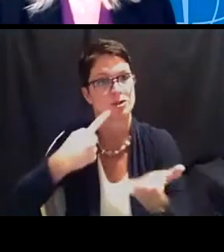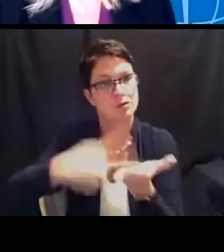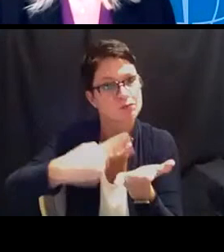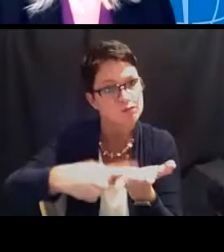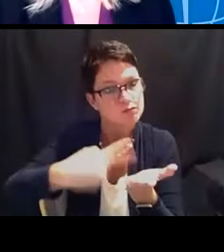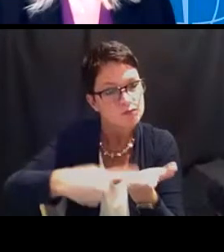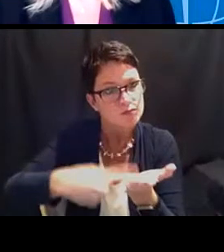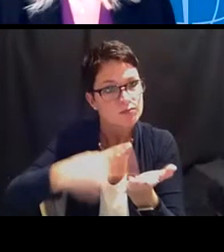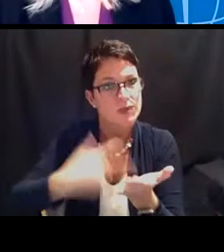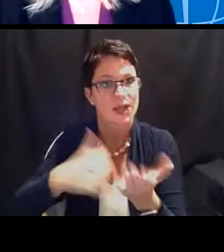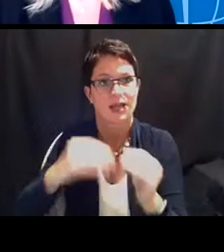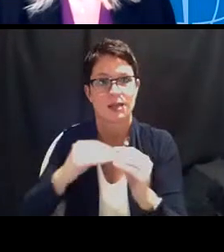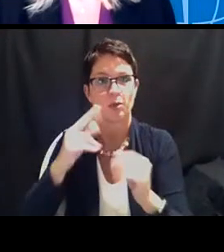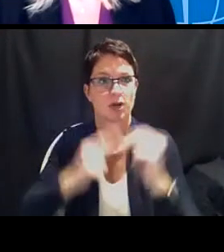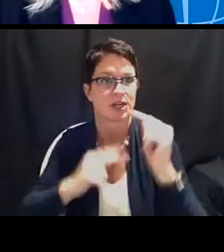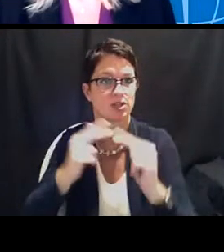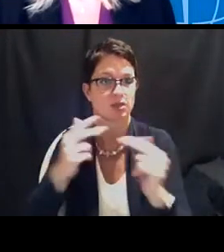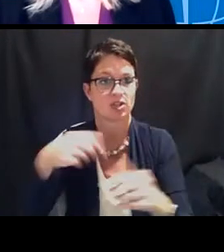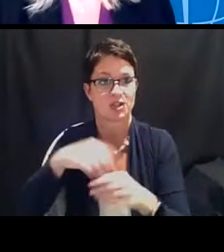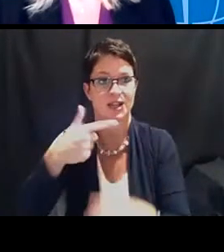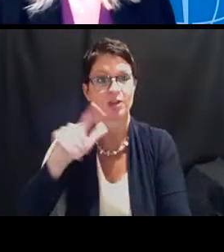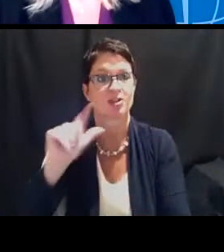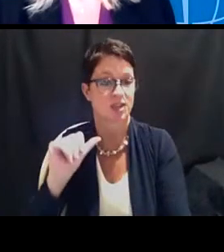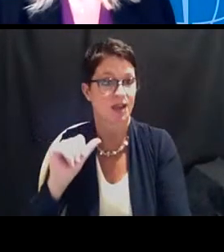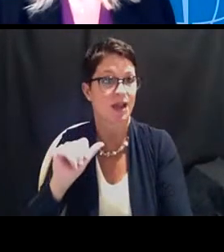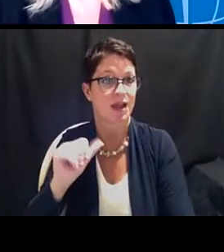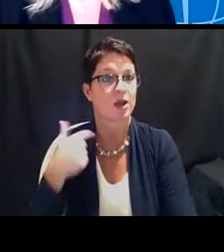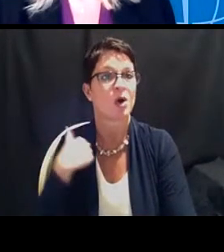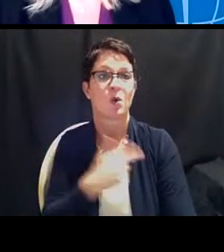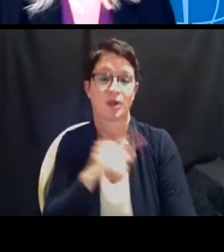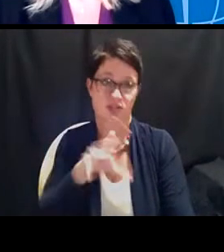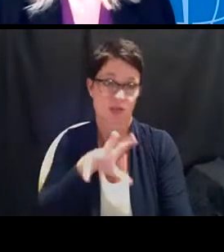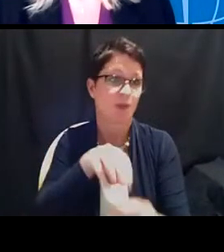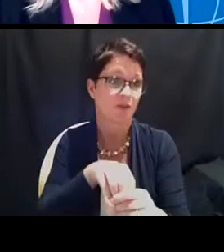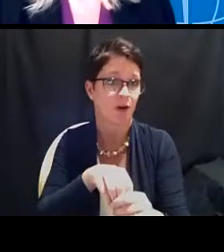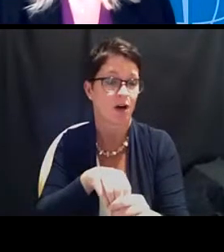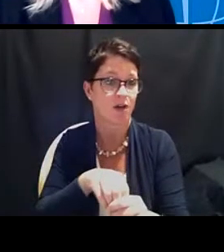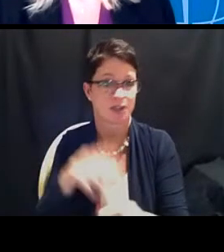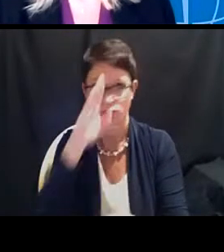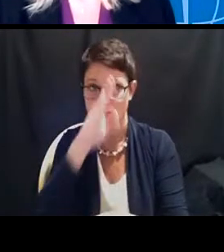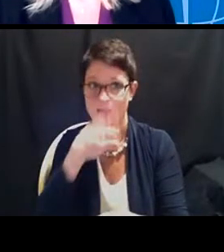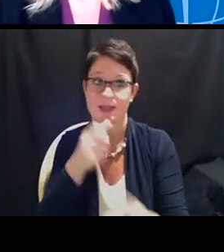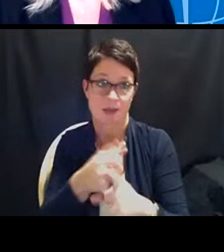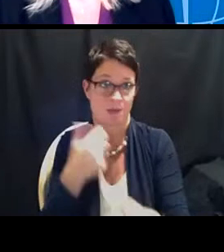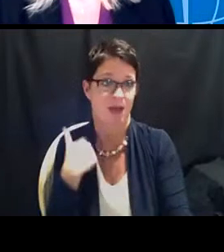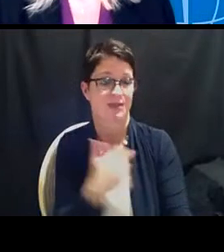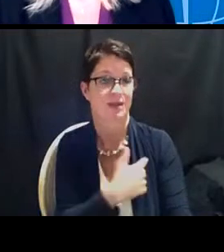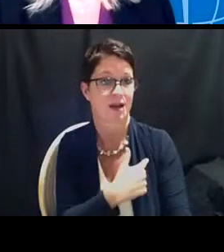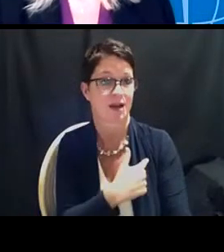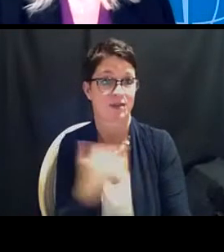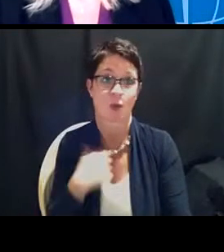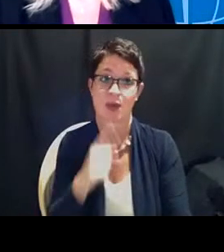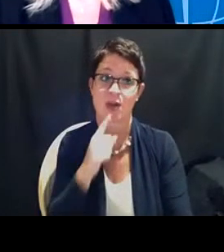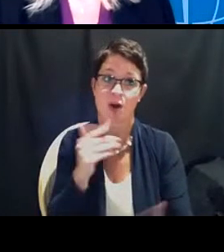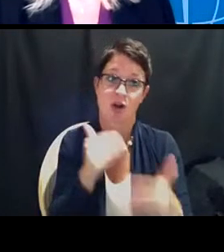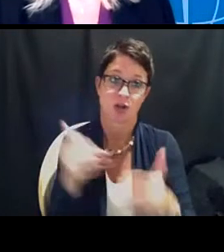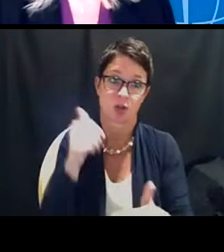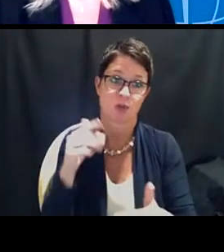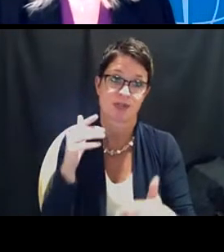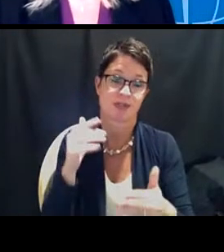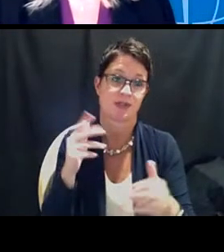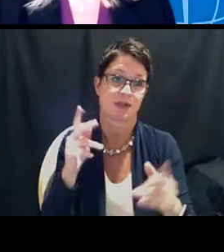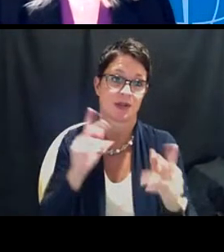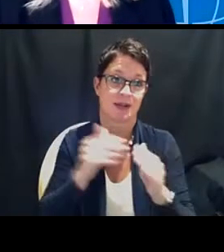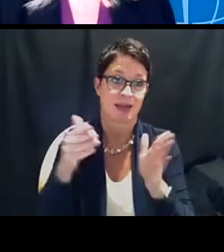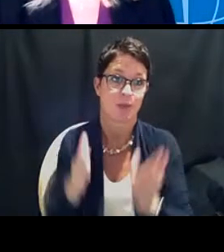on any further construction at LaGuardia, which directly affects us, as we are your closest neighbors.